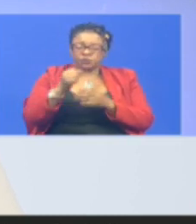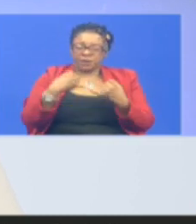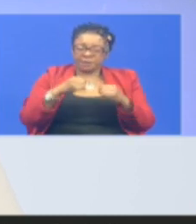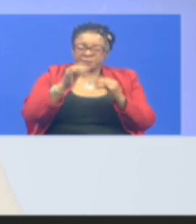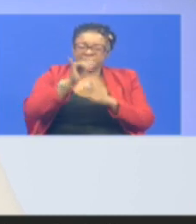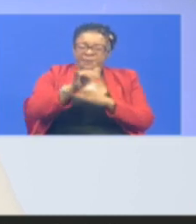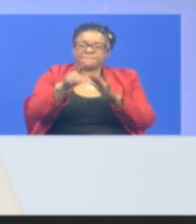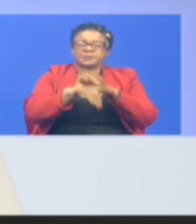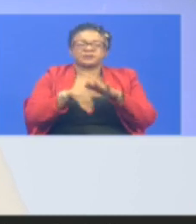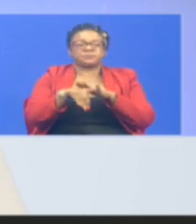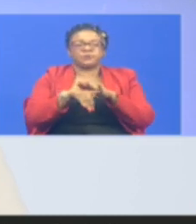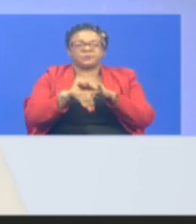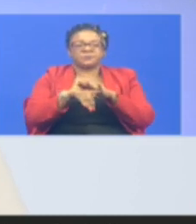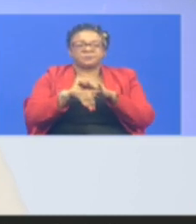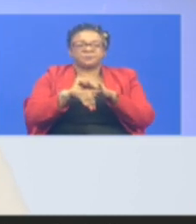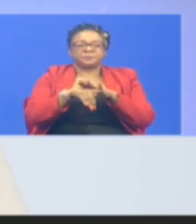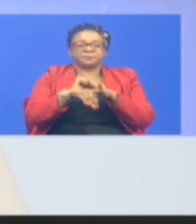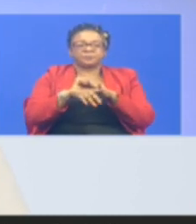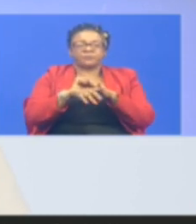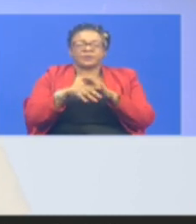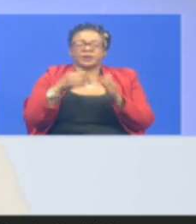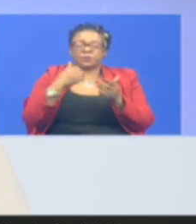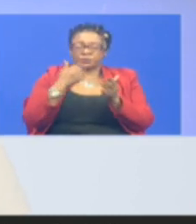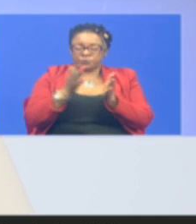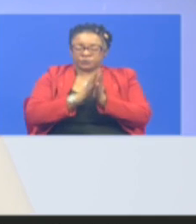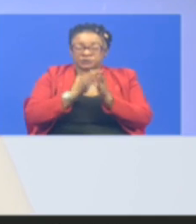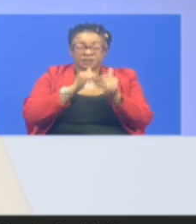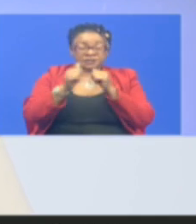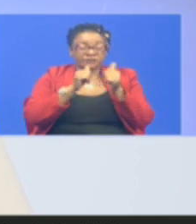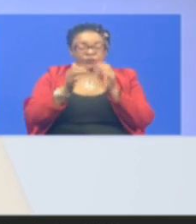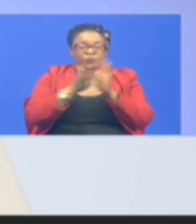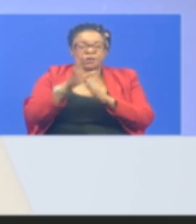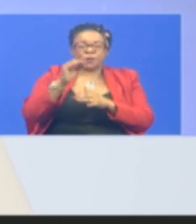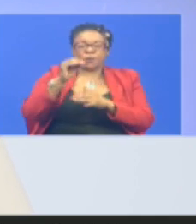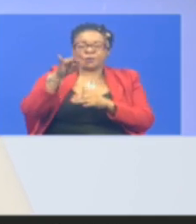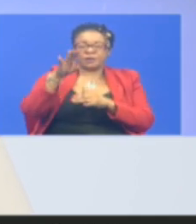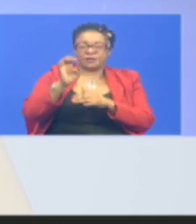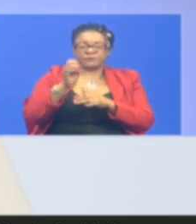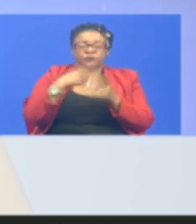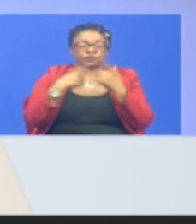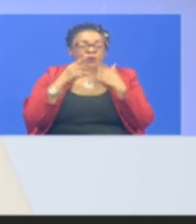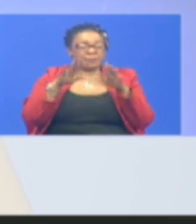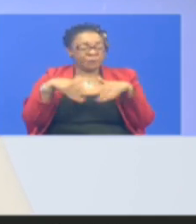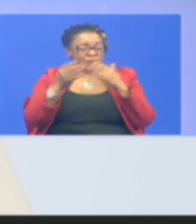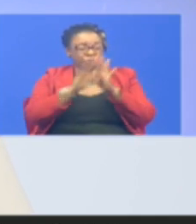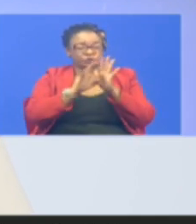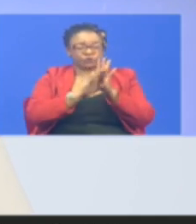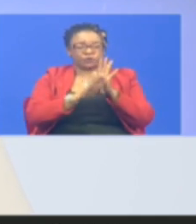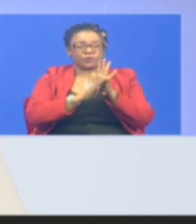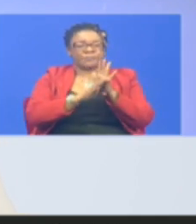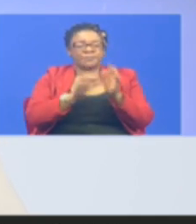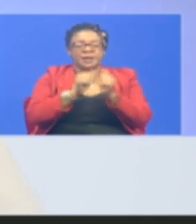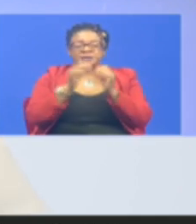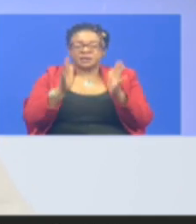principle. She sat down with NTV's Olive Burrows to talk about the Constitution a decade on.